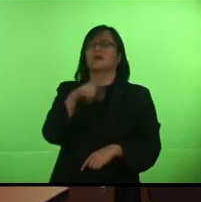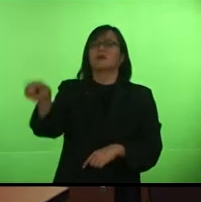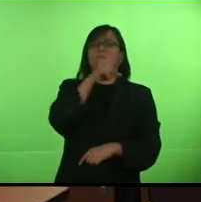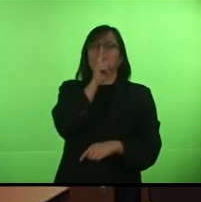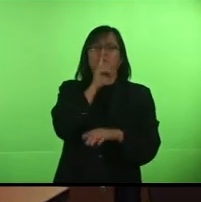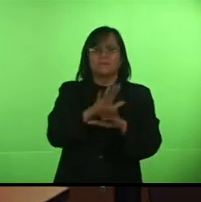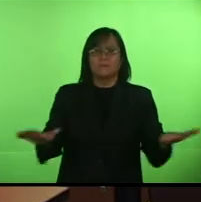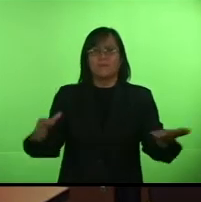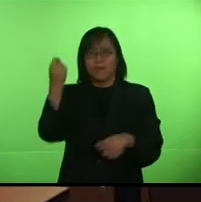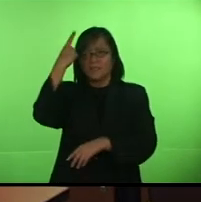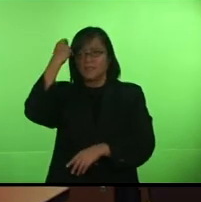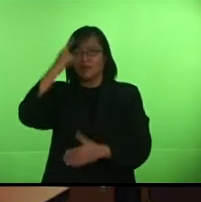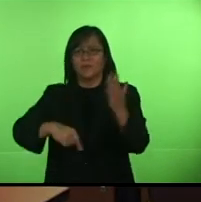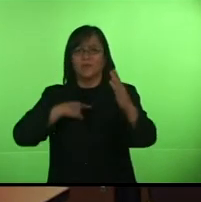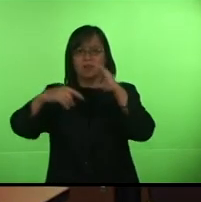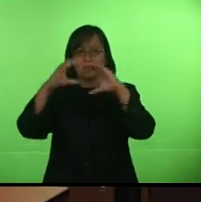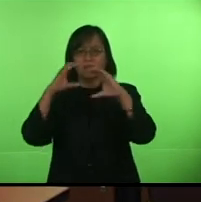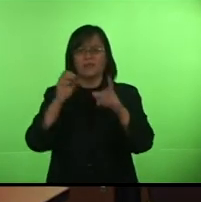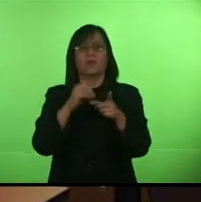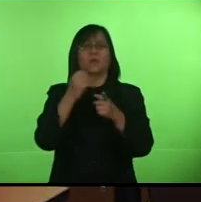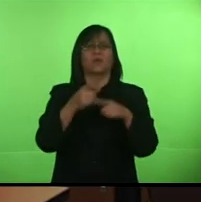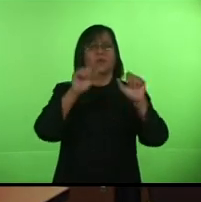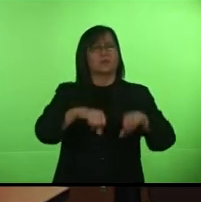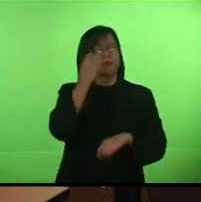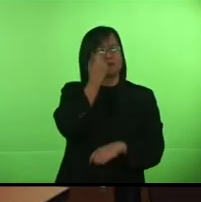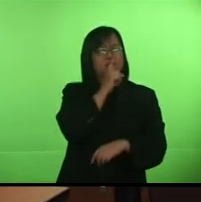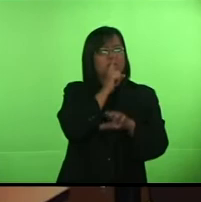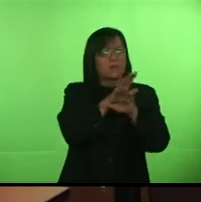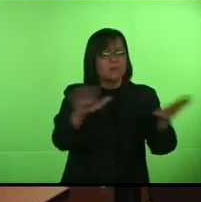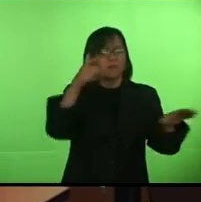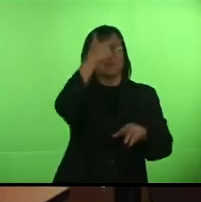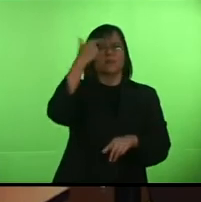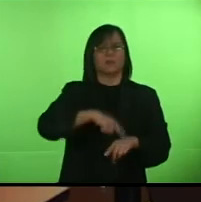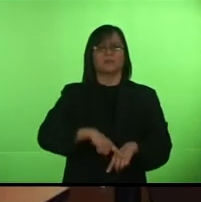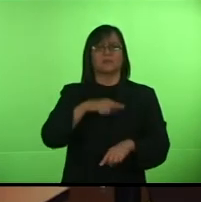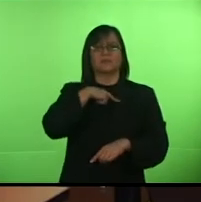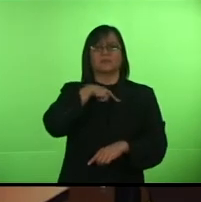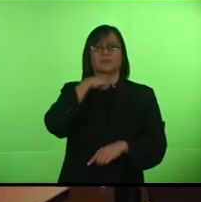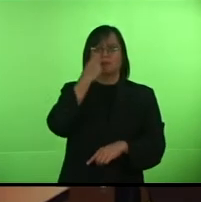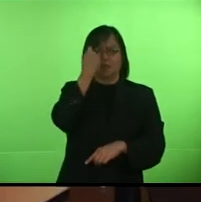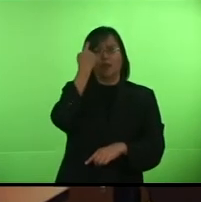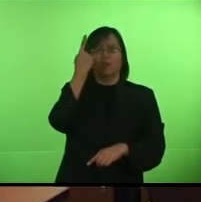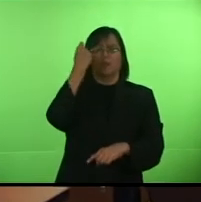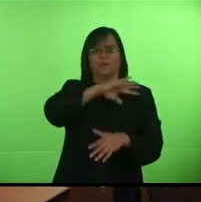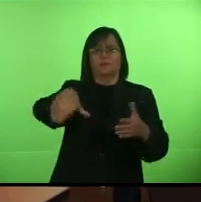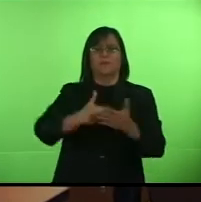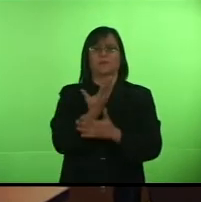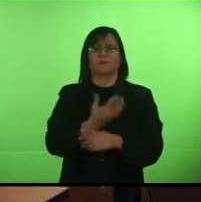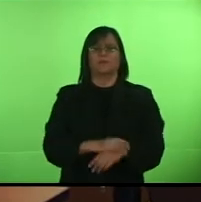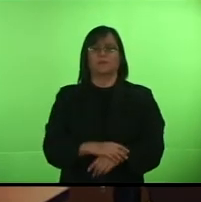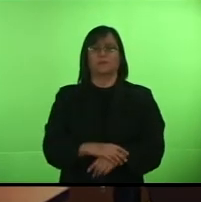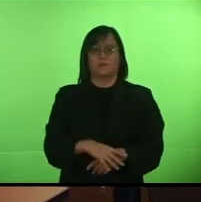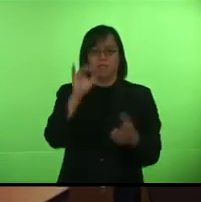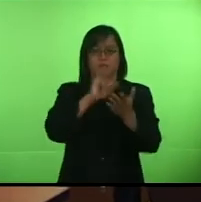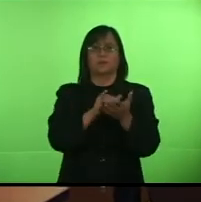what I'm trying to say? Or is it that you're keeping silent meaning to say that you understand? So that is the most important factor,